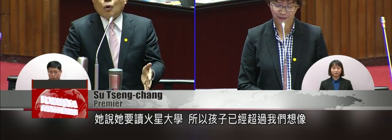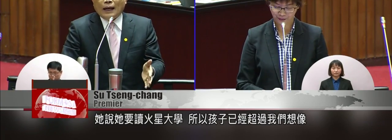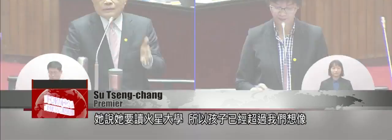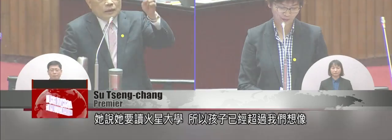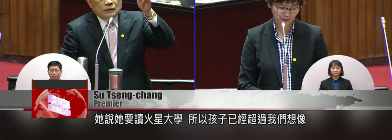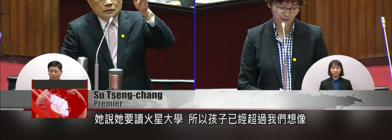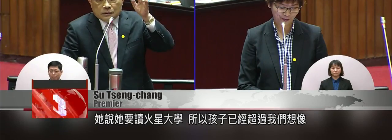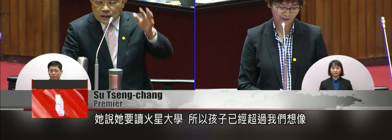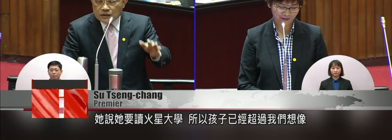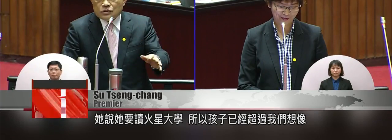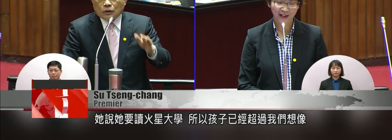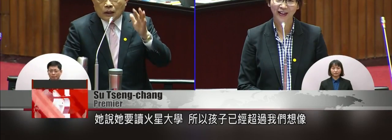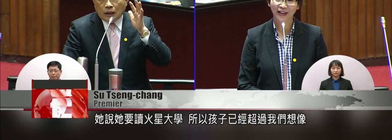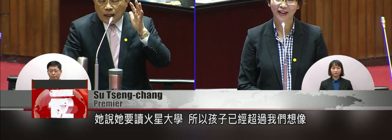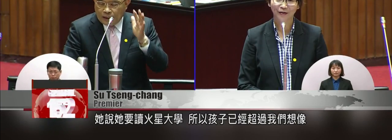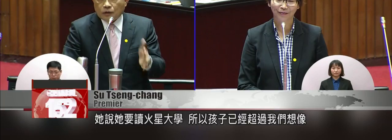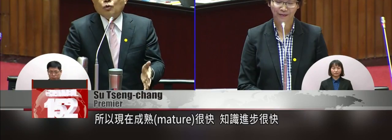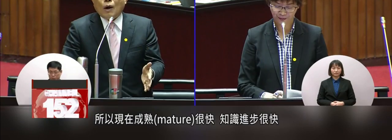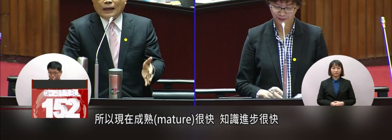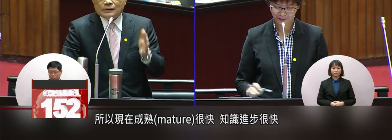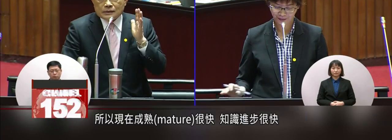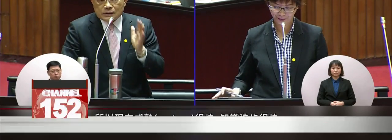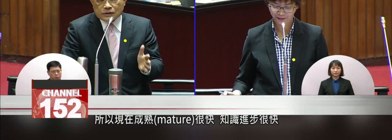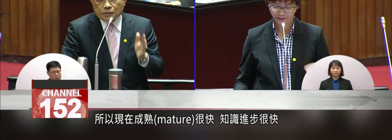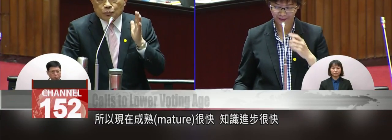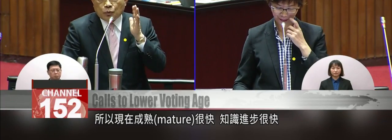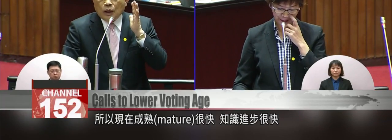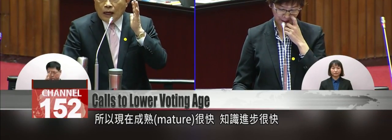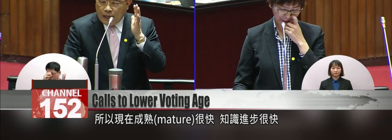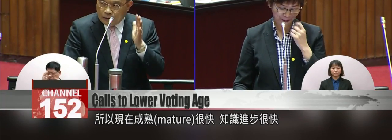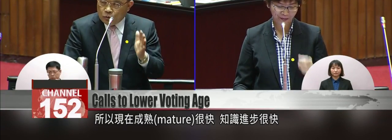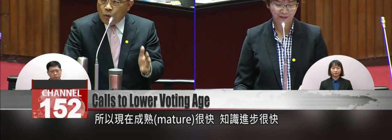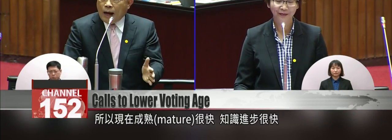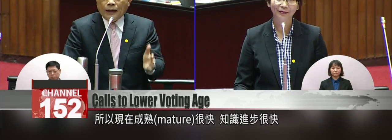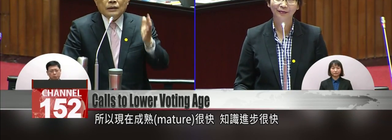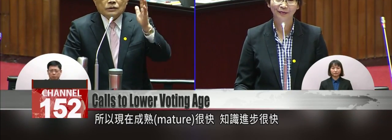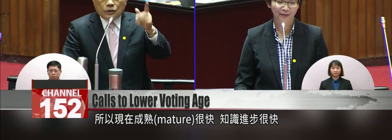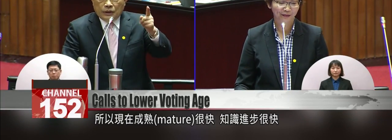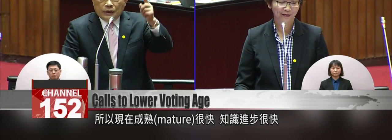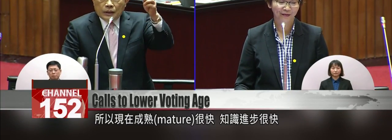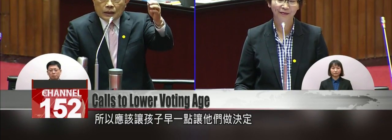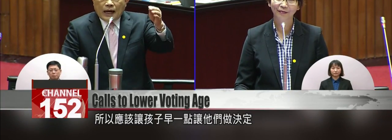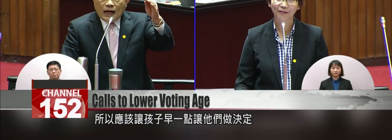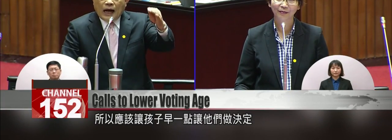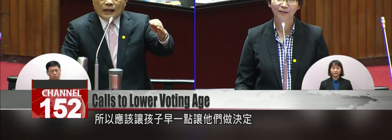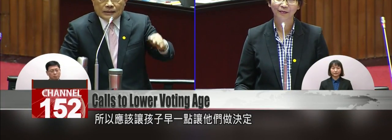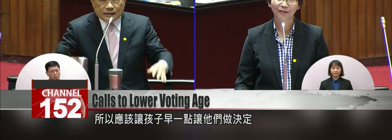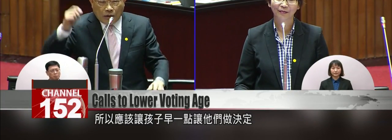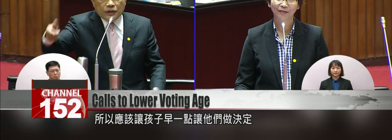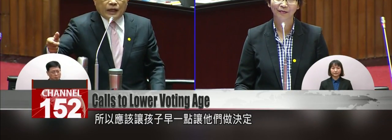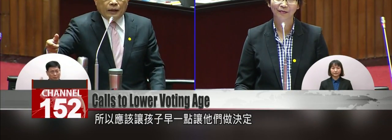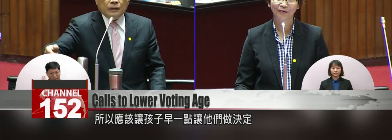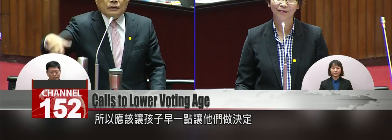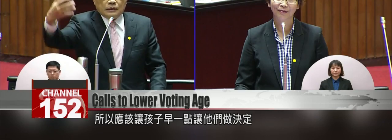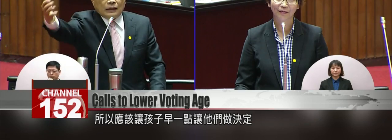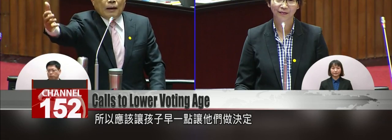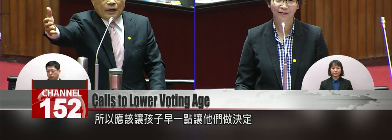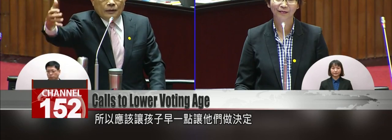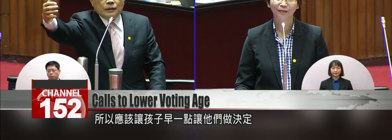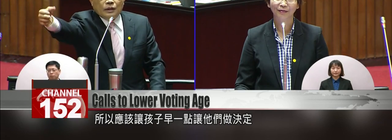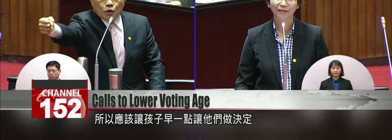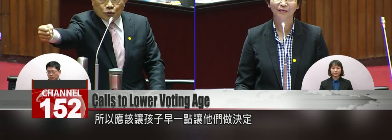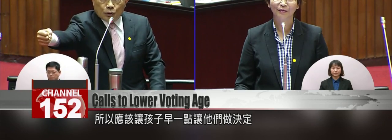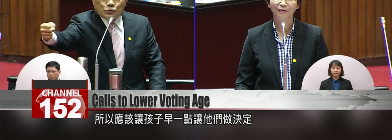children go beyond what we can imagine. They mature very quickly. Knowledge advances very quickly. So we should let young people make their